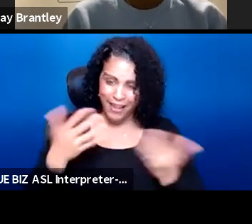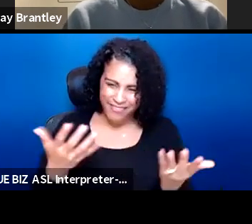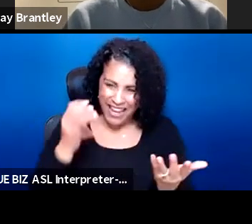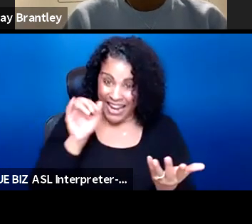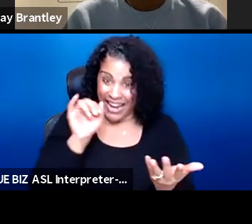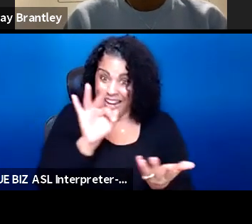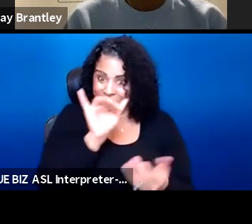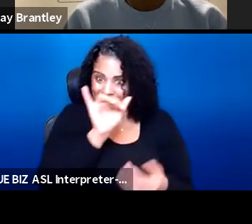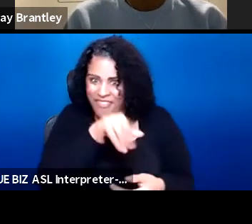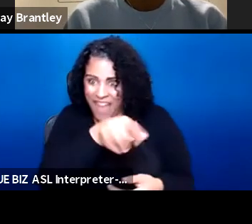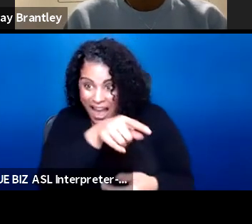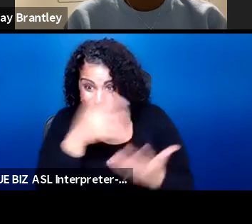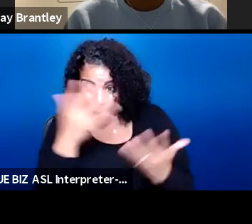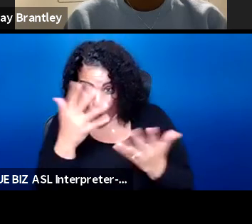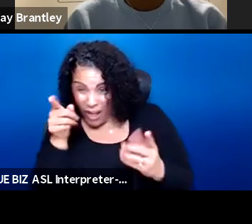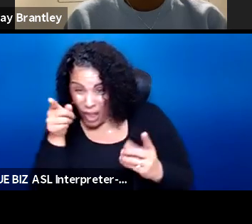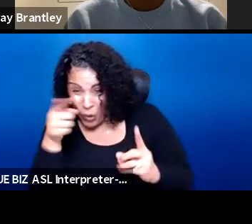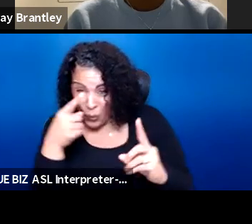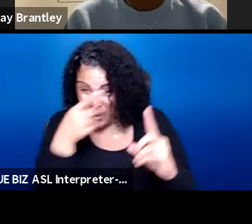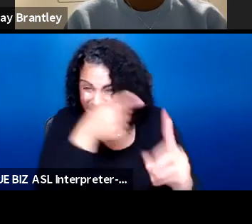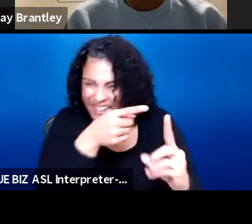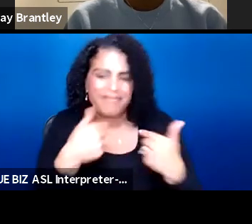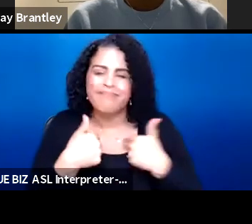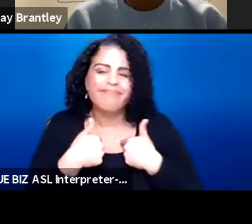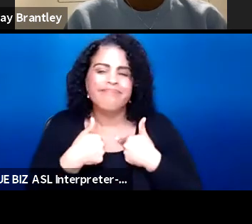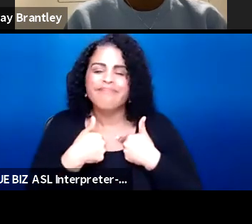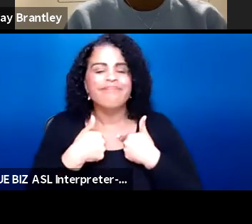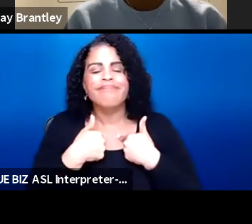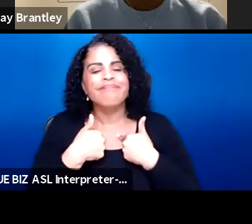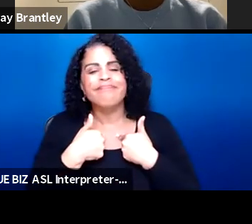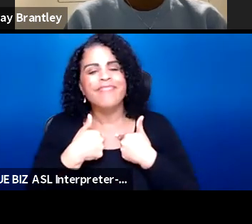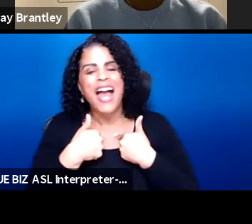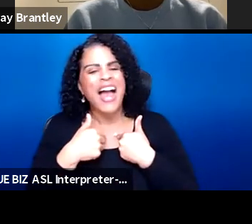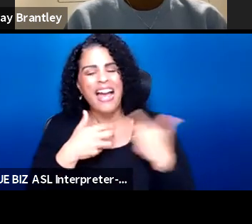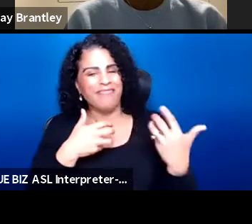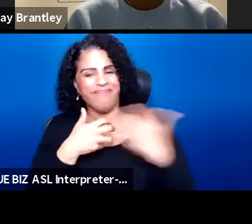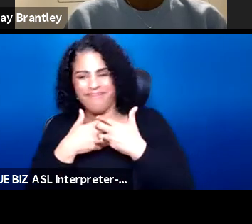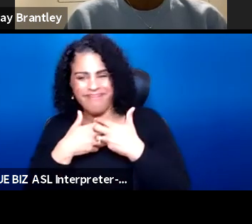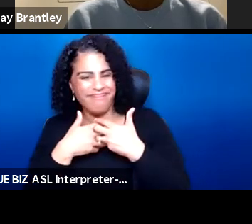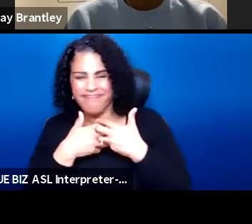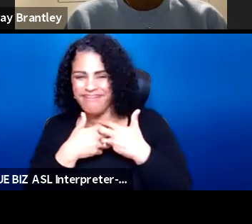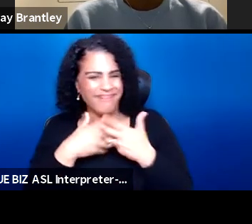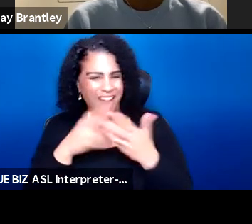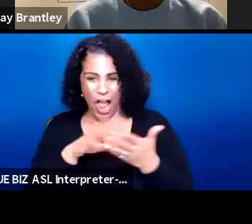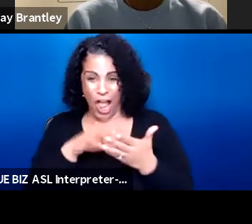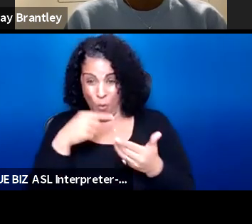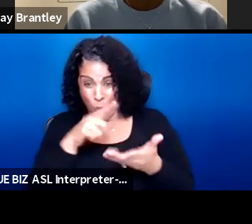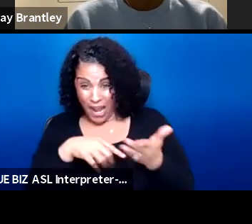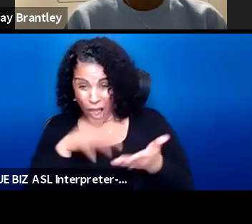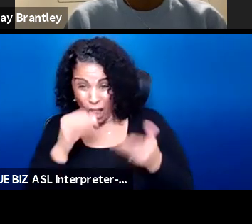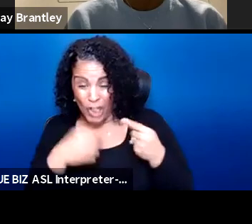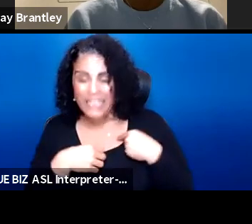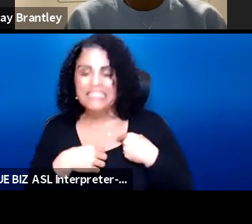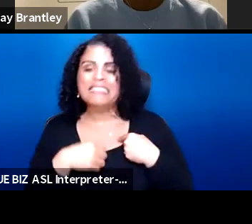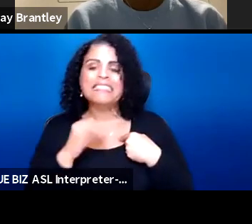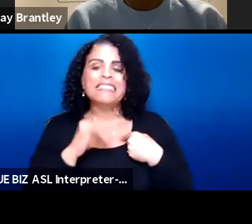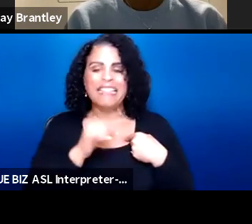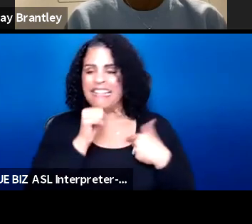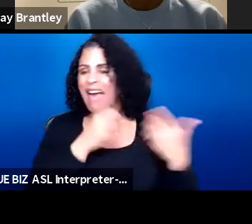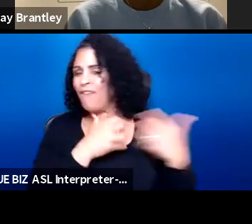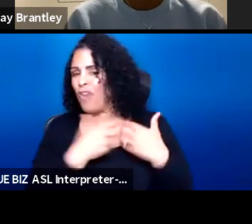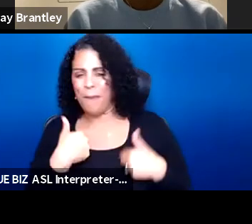is what you're going for, then it's not, I mean, I learned that, that's what I learned. It's like, well, it's not going to be for